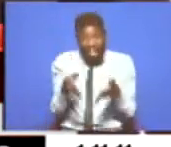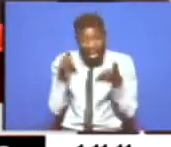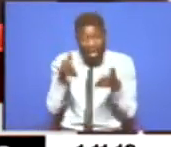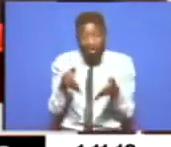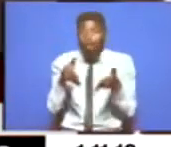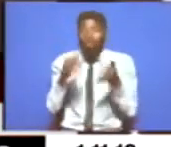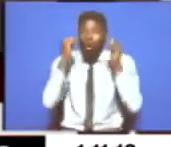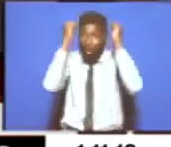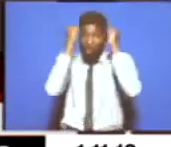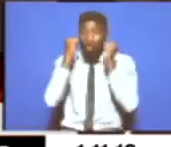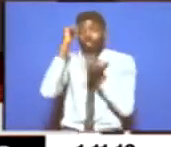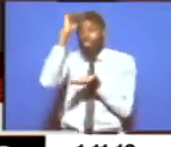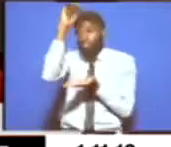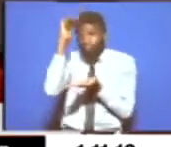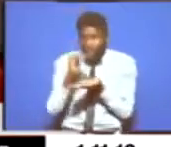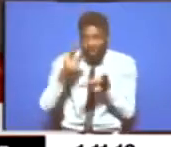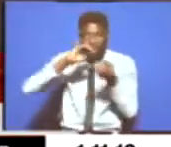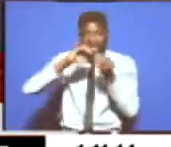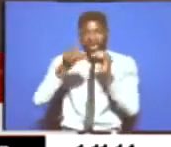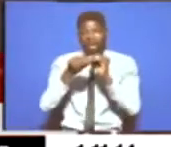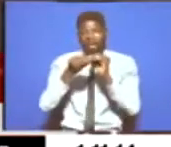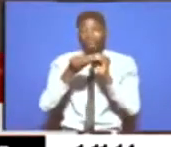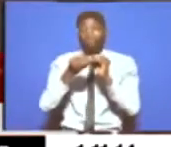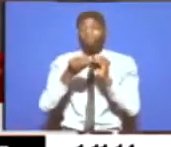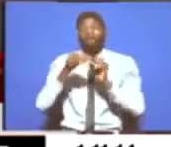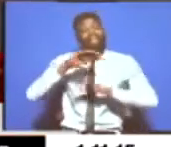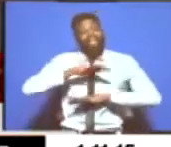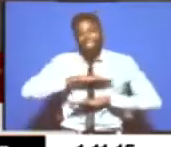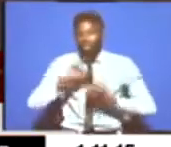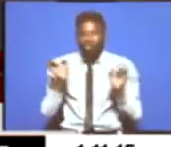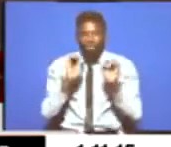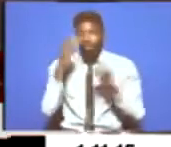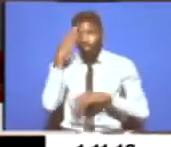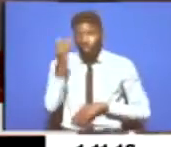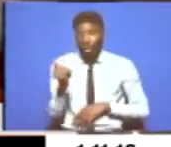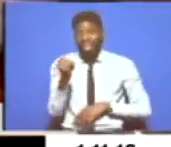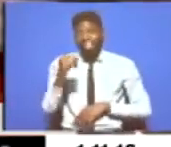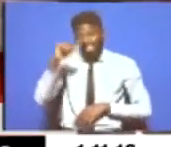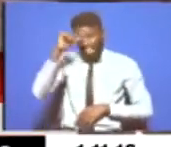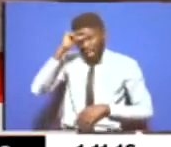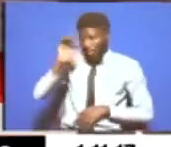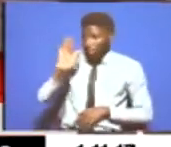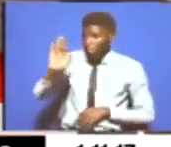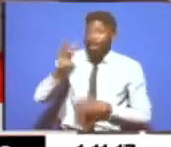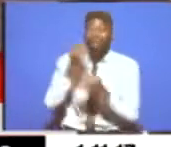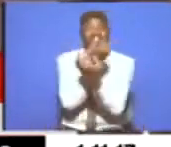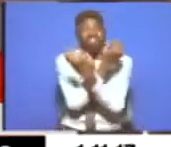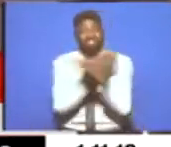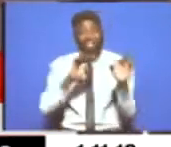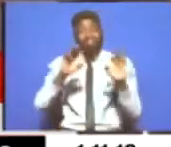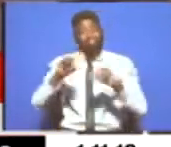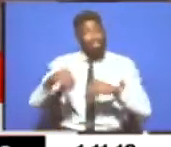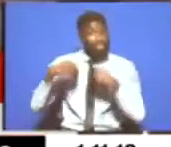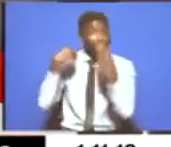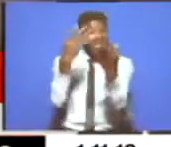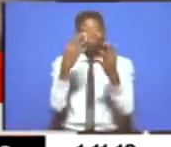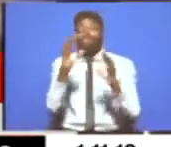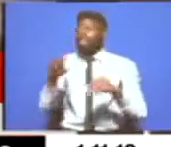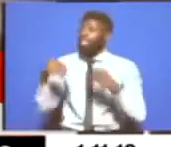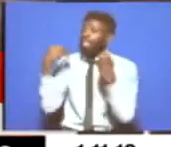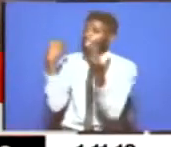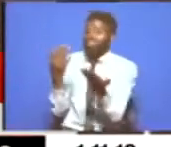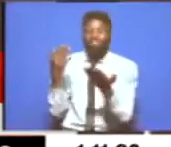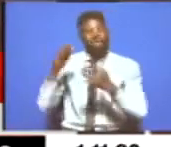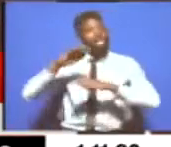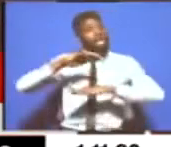kwa sababu ile mipira inayoletwa ya bure ambayo inasambazwa na serikali ya bure